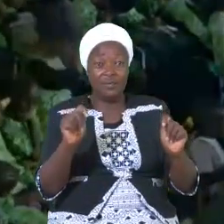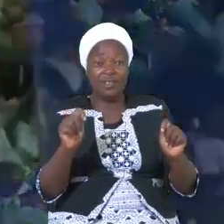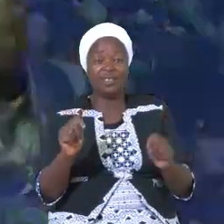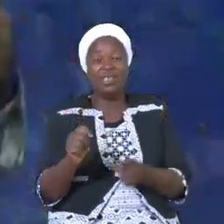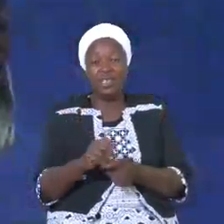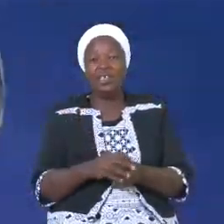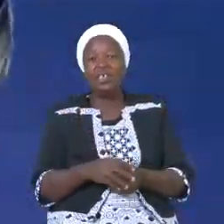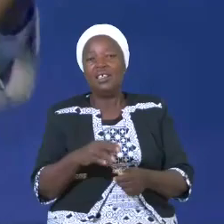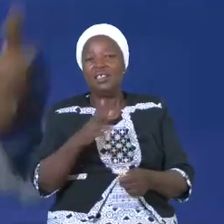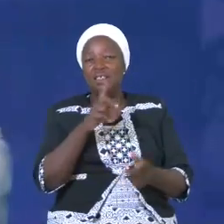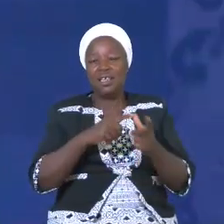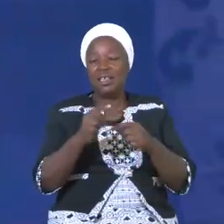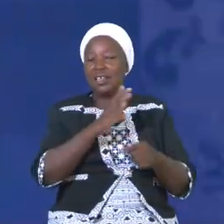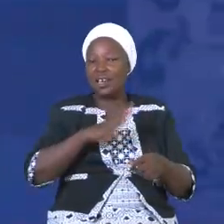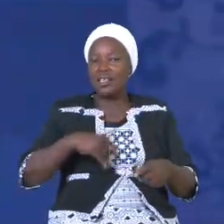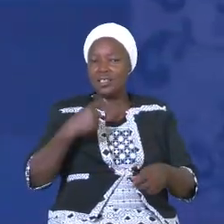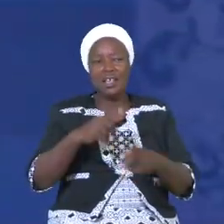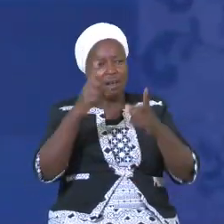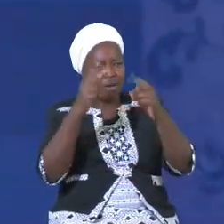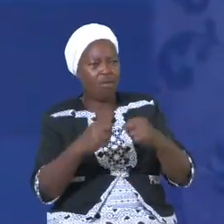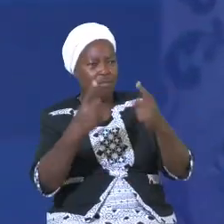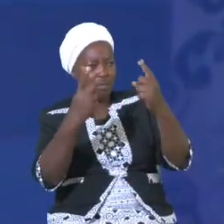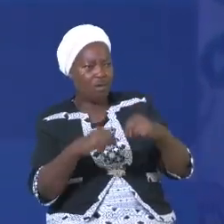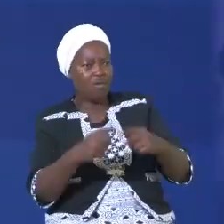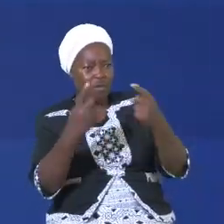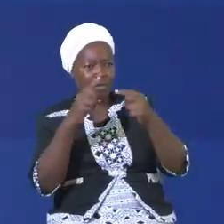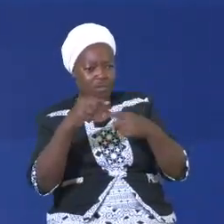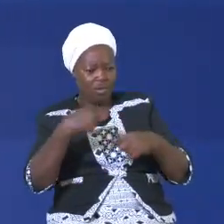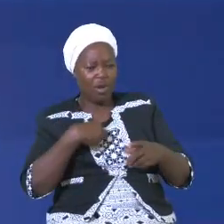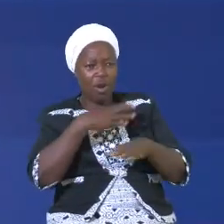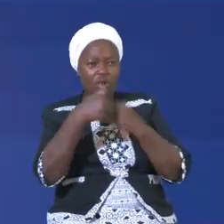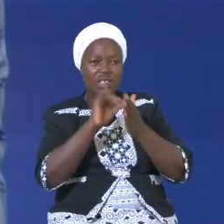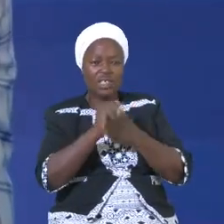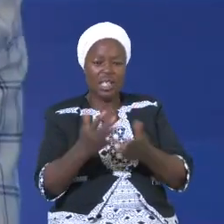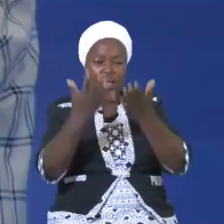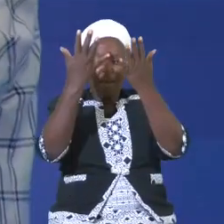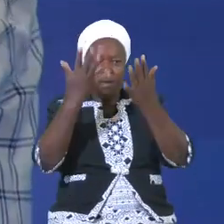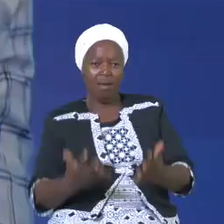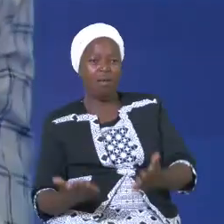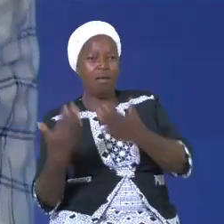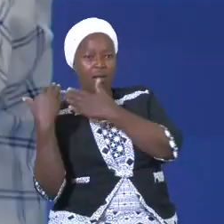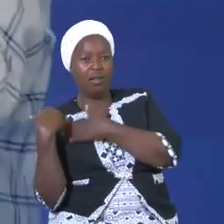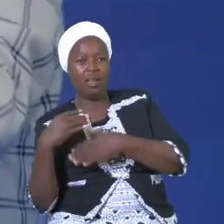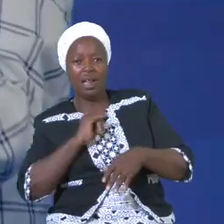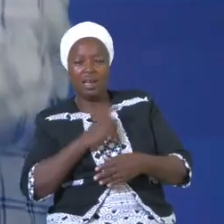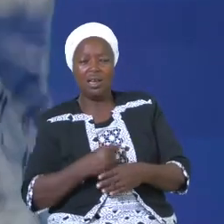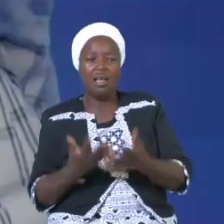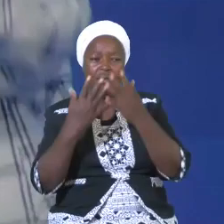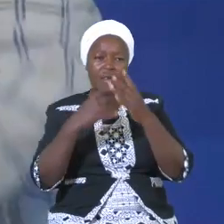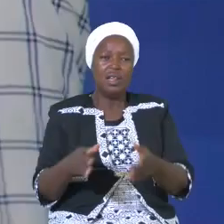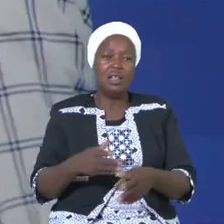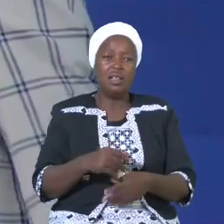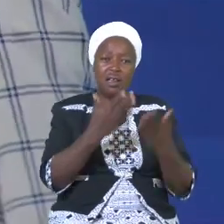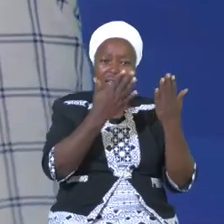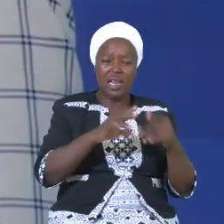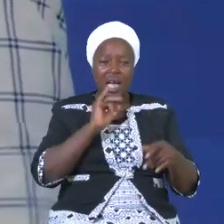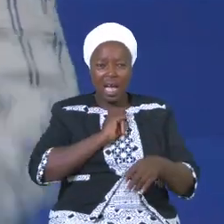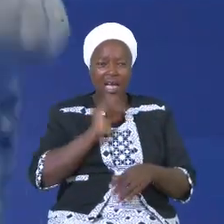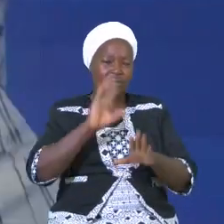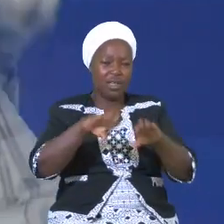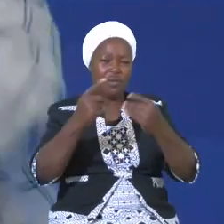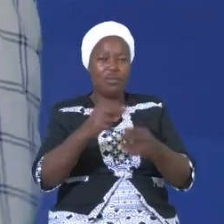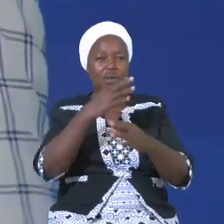come unto me oh yes that label and a heavy lady and i will give you rest tonight